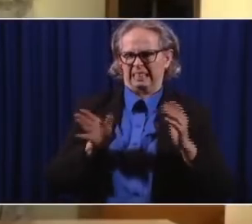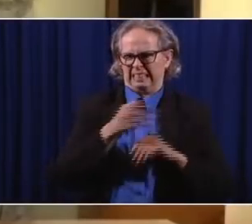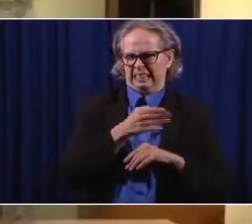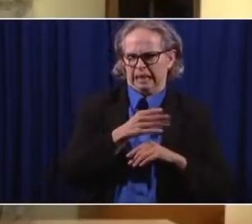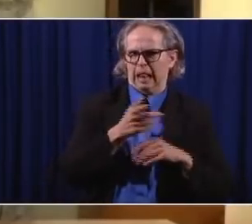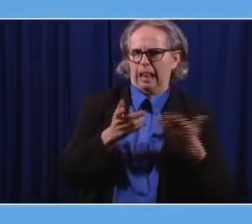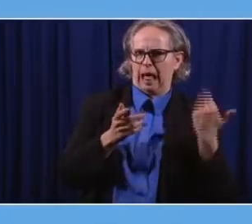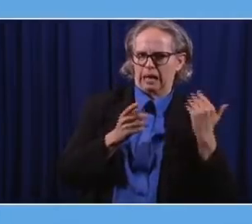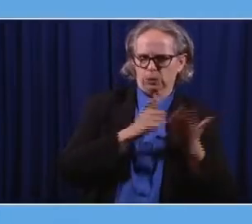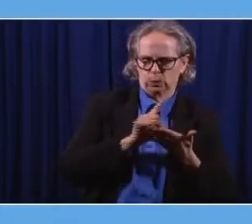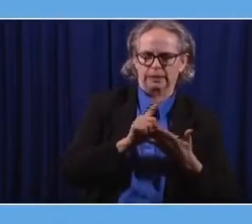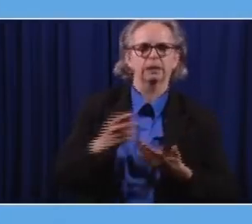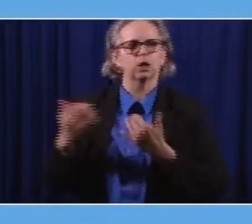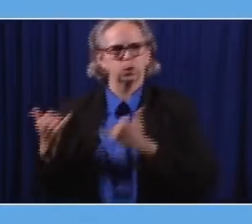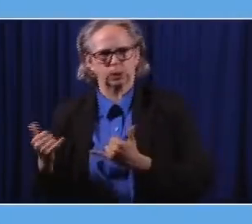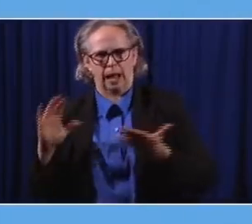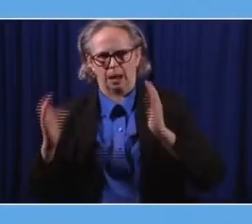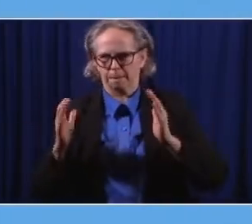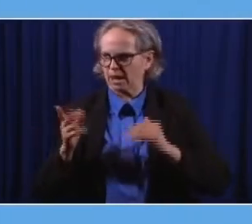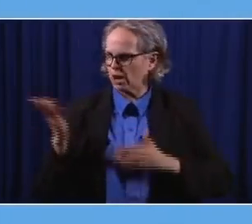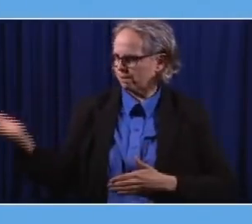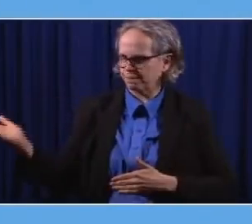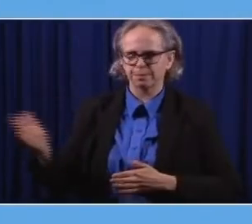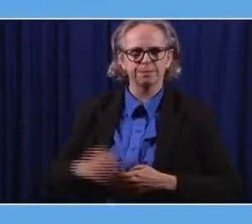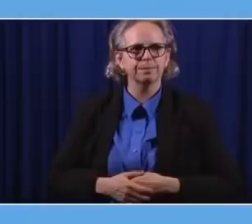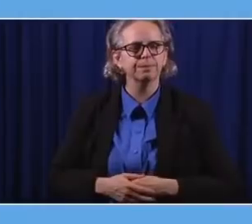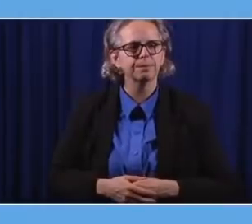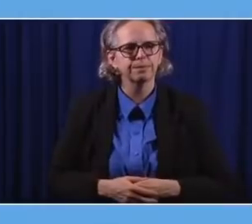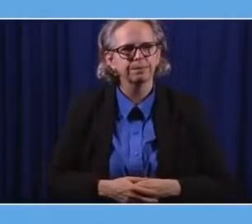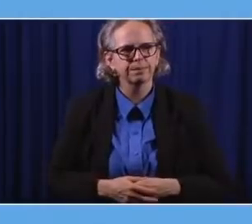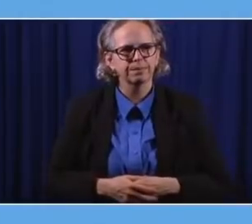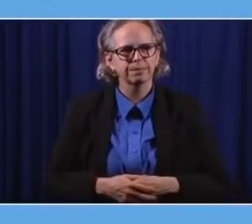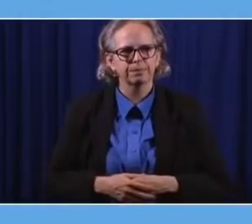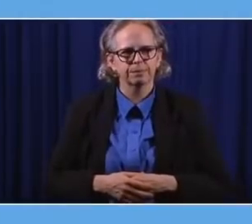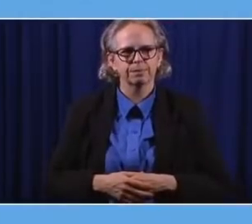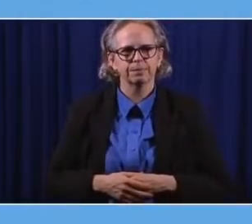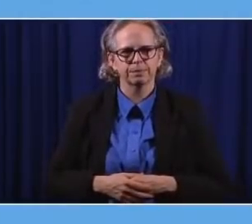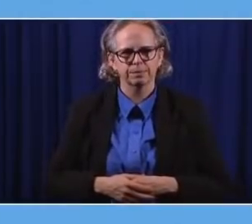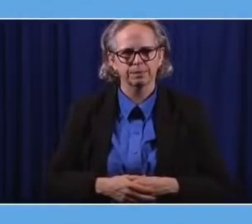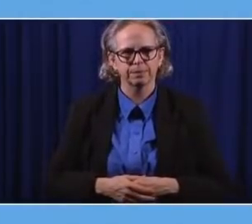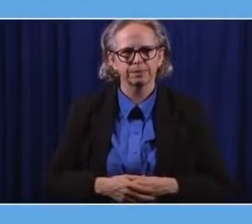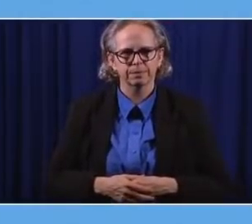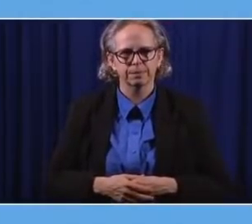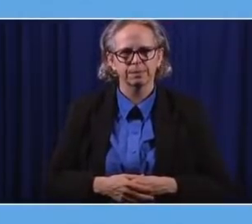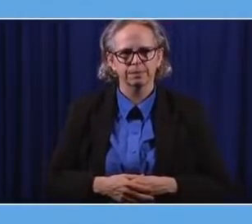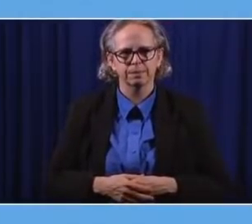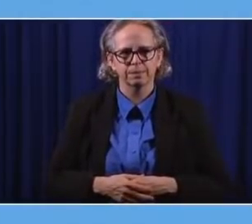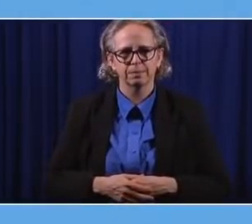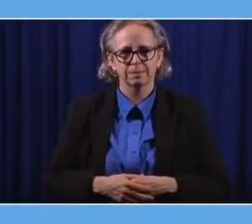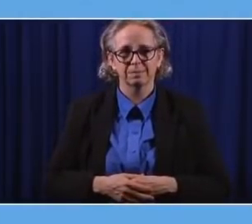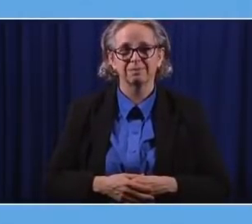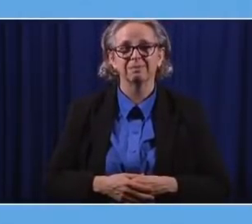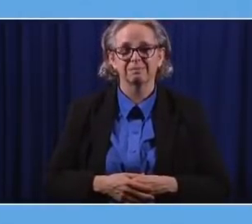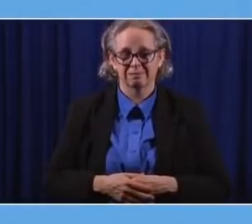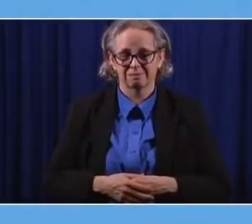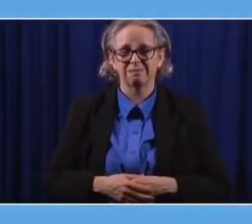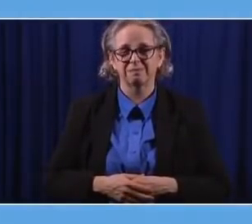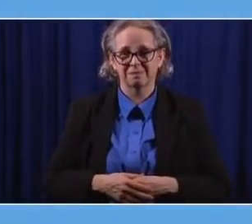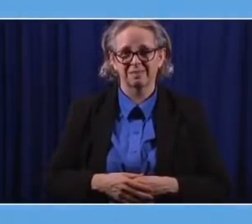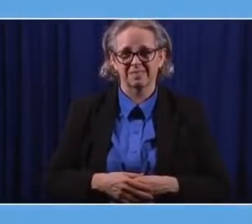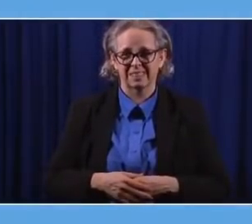we are this week. And let's go to the next slide. Eric will show just that. So this is where we